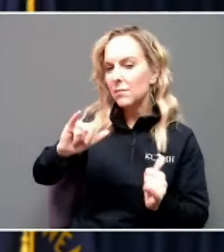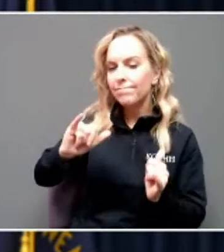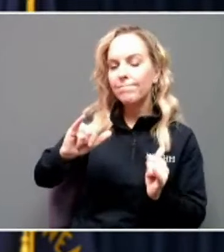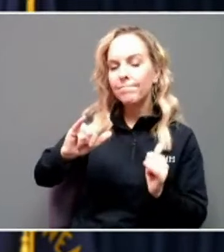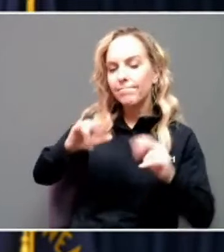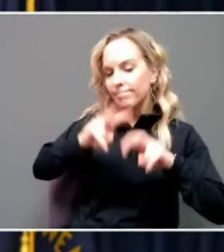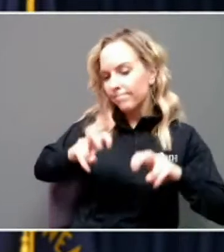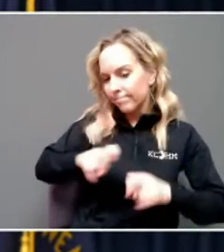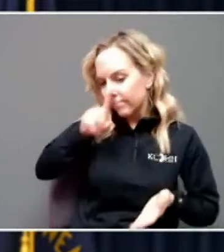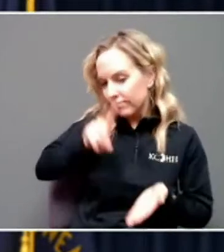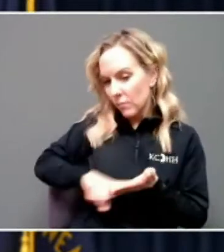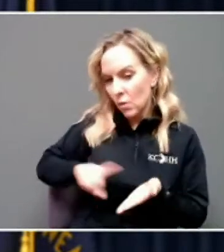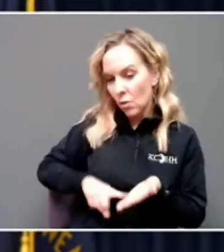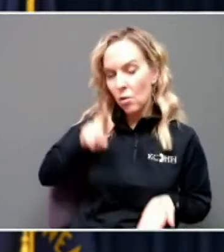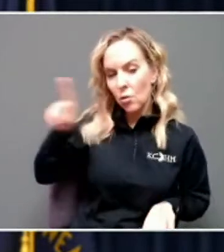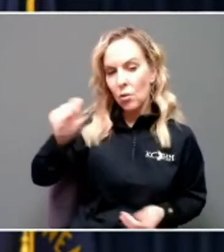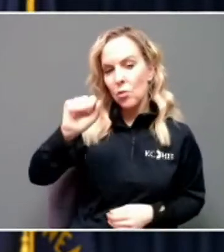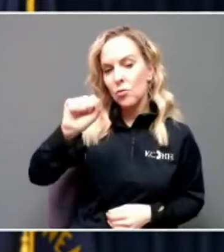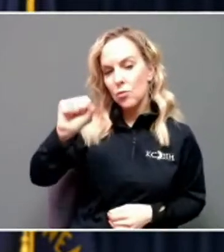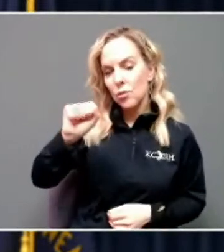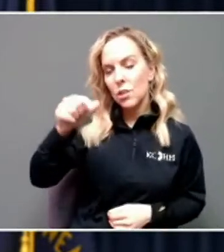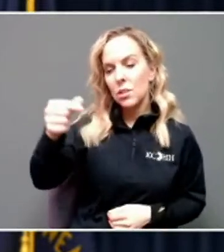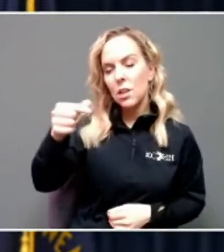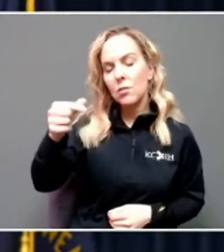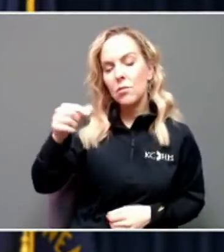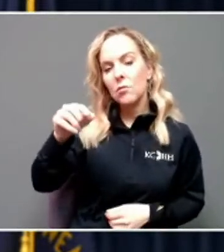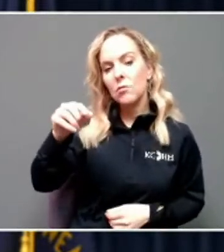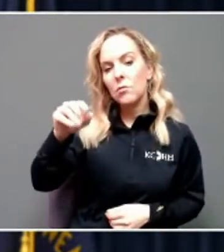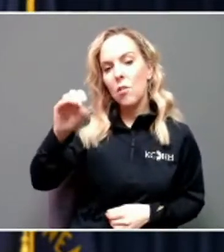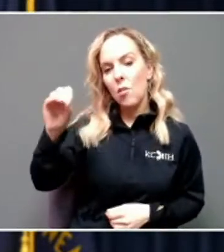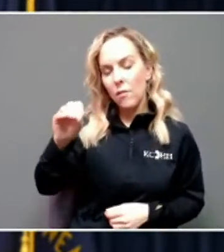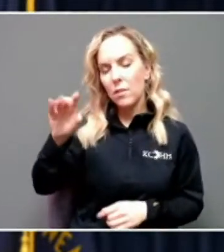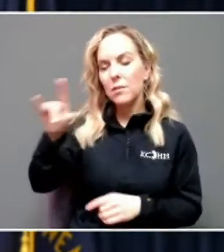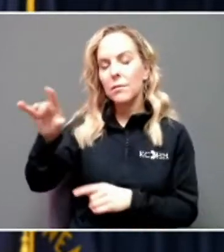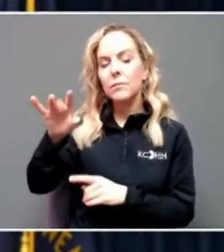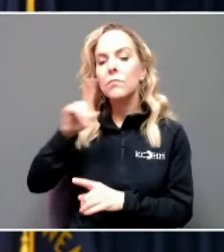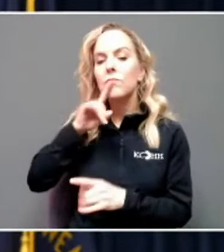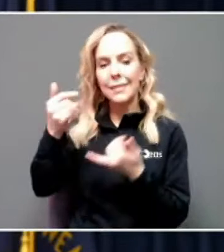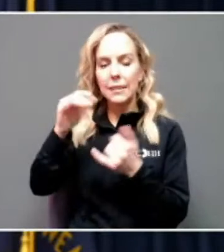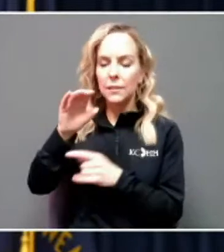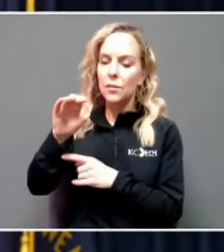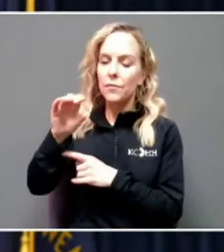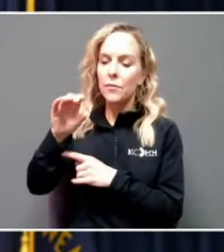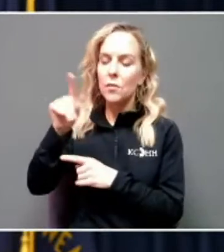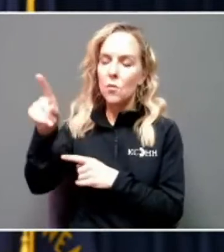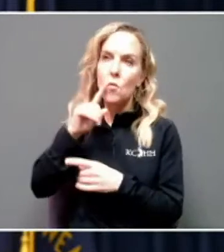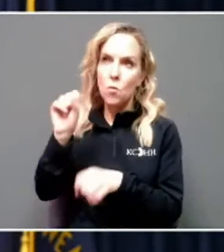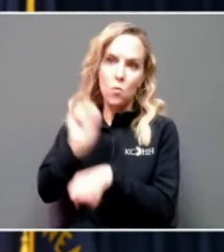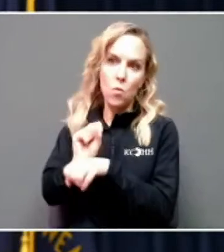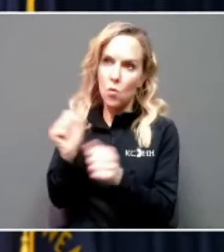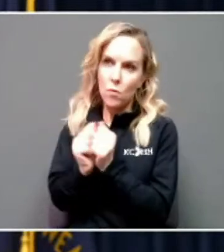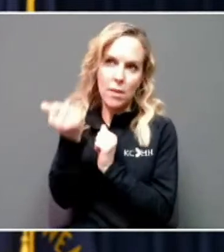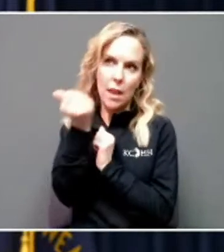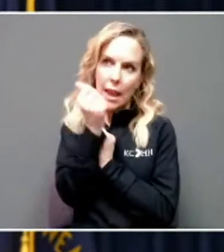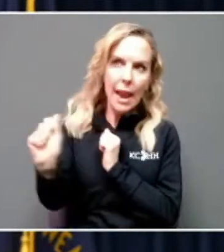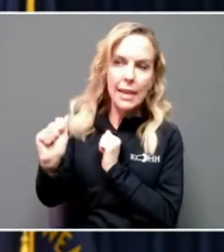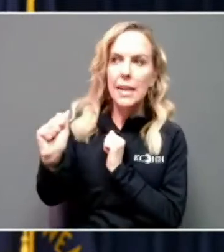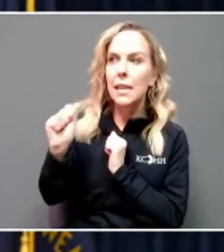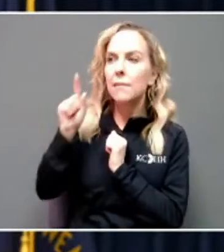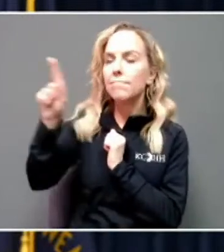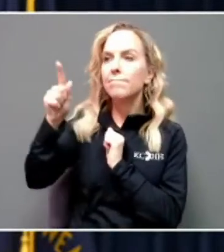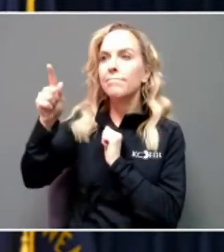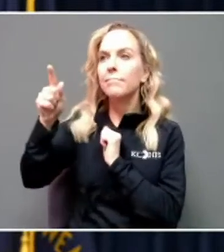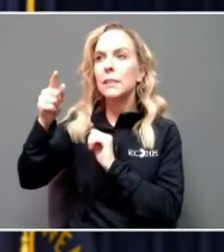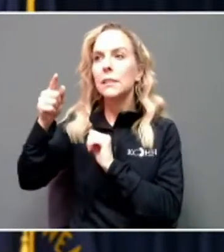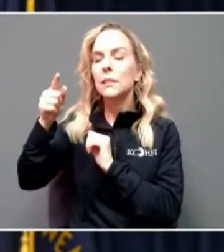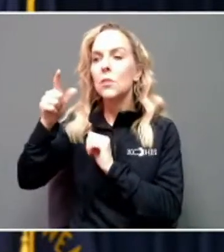General's office and others. We want to work with any prosecutor or groups of prosecutors on it.